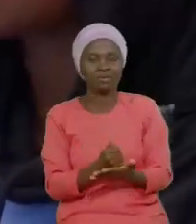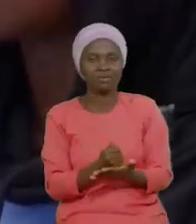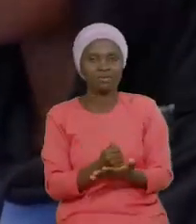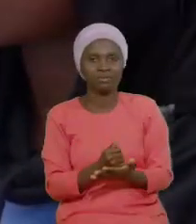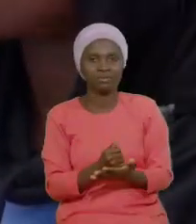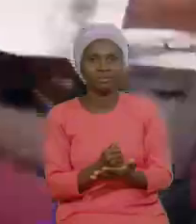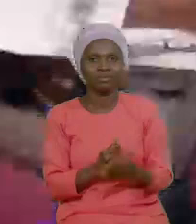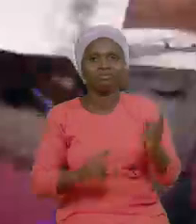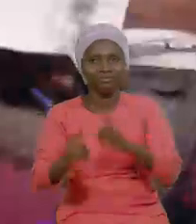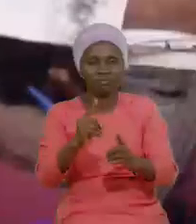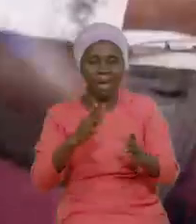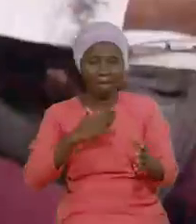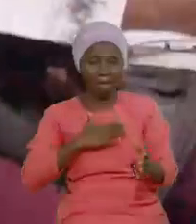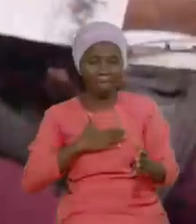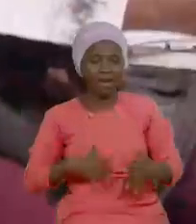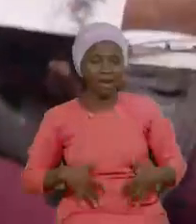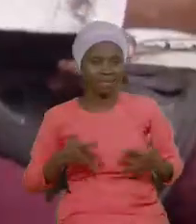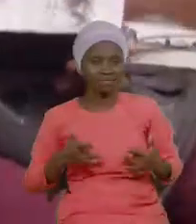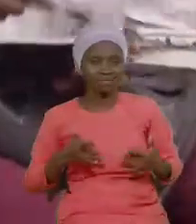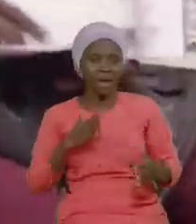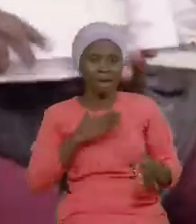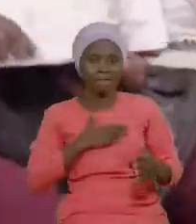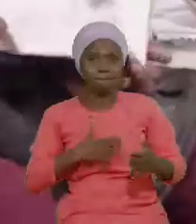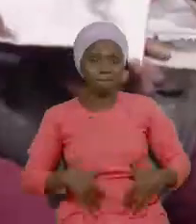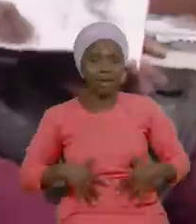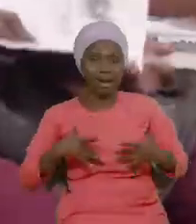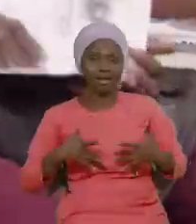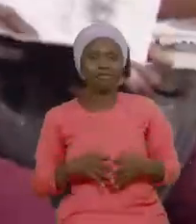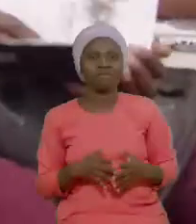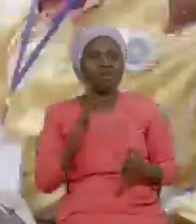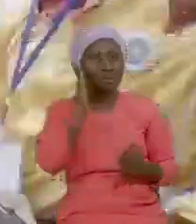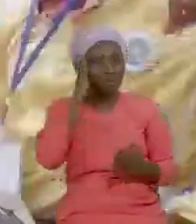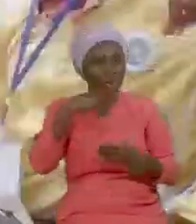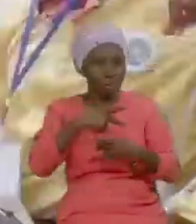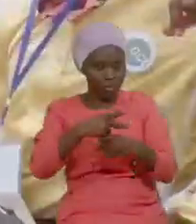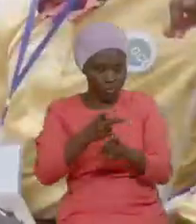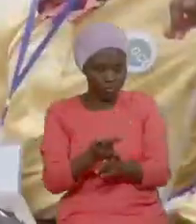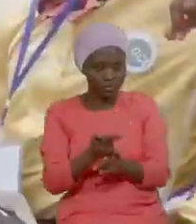My life. My life will produce glory.